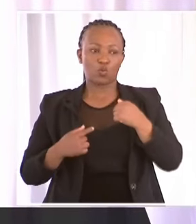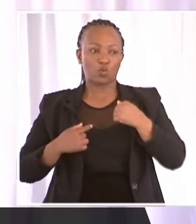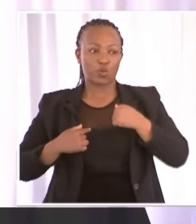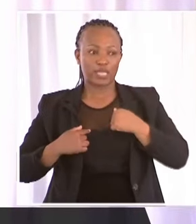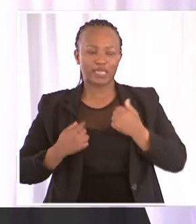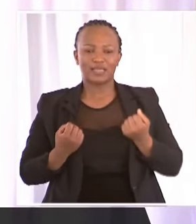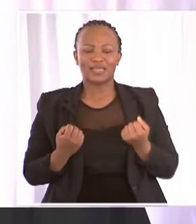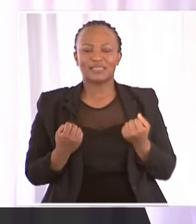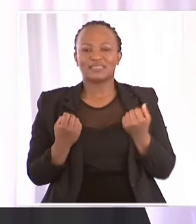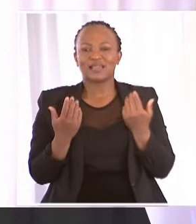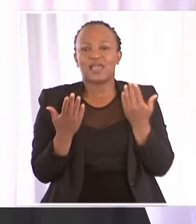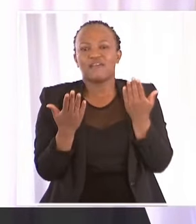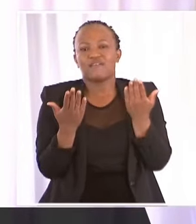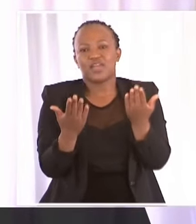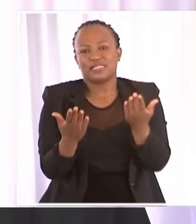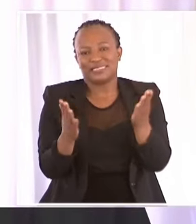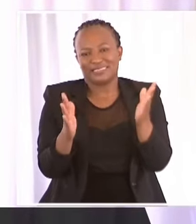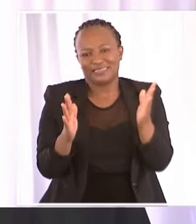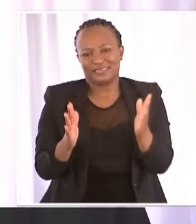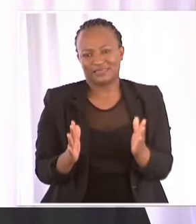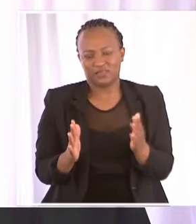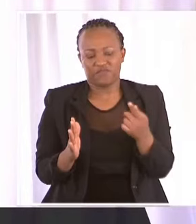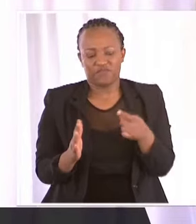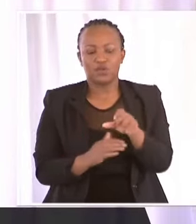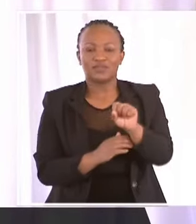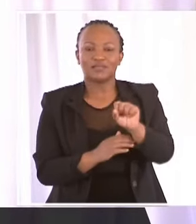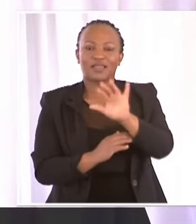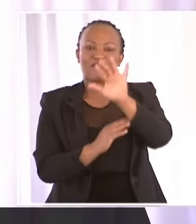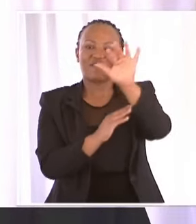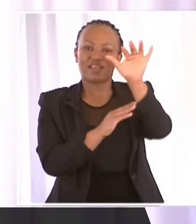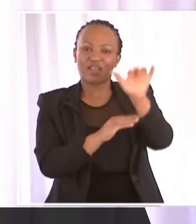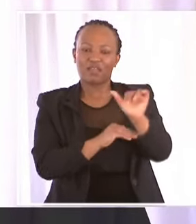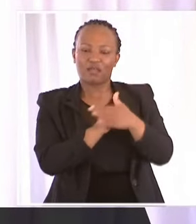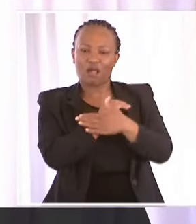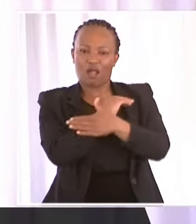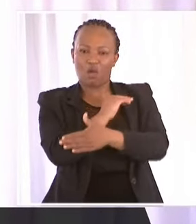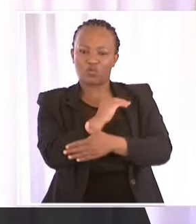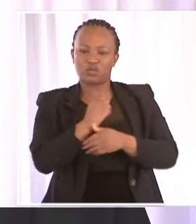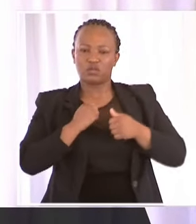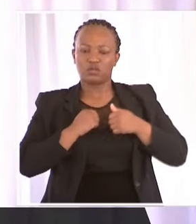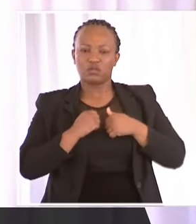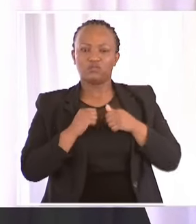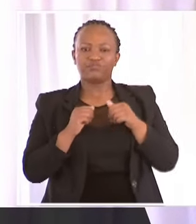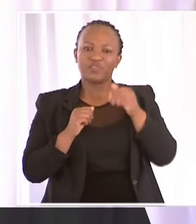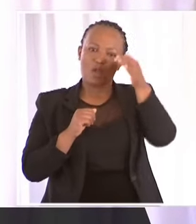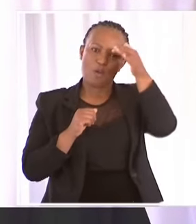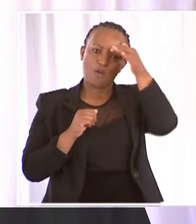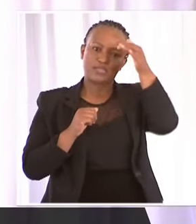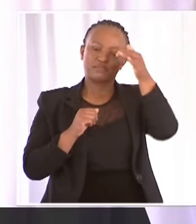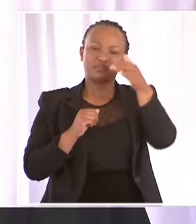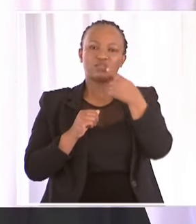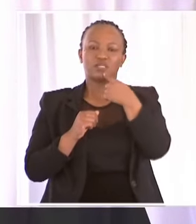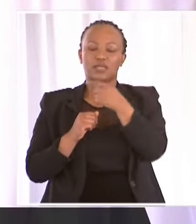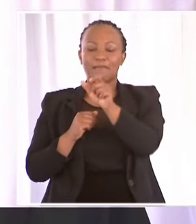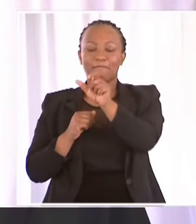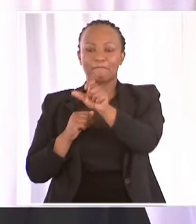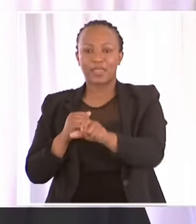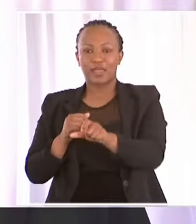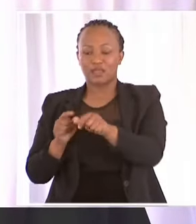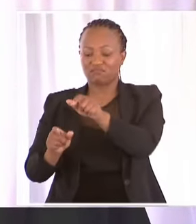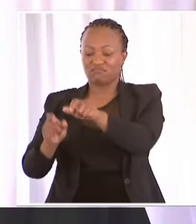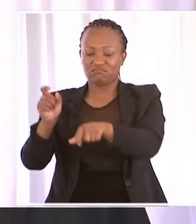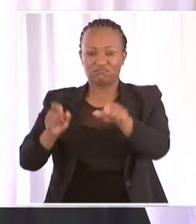our fellow countrymen and women." The concept of Batubili, of putting